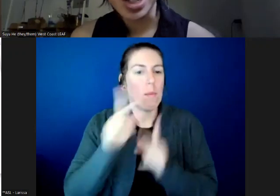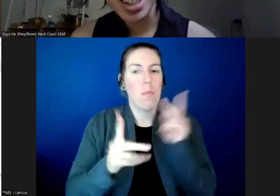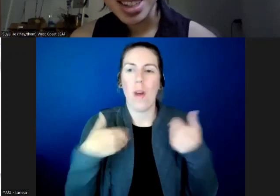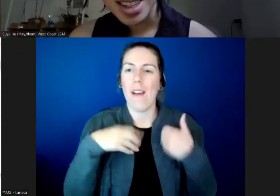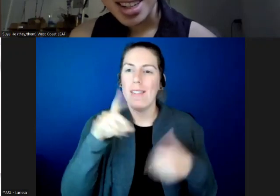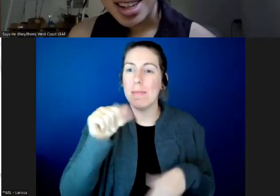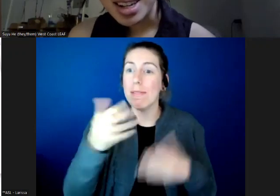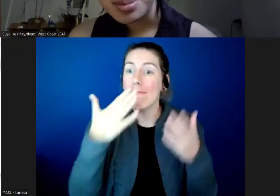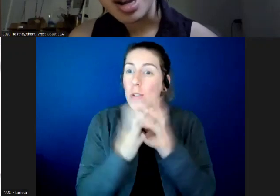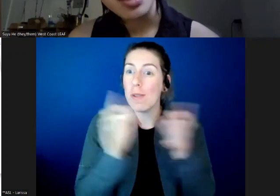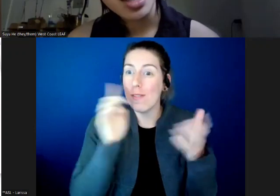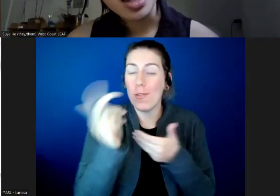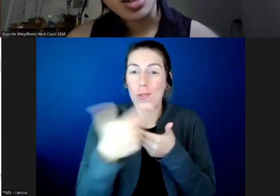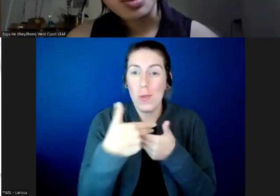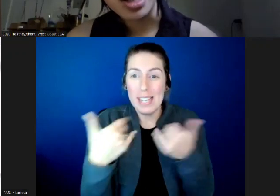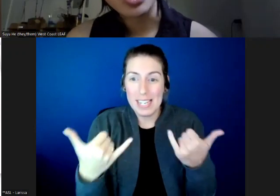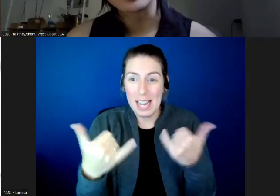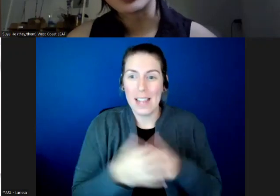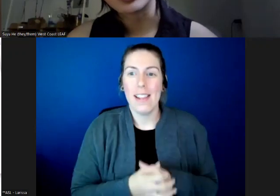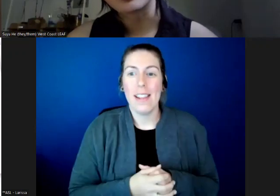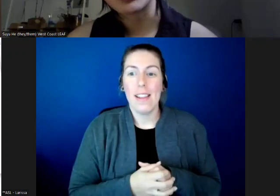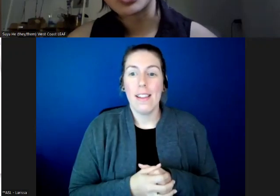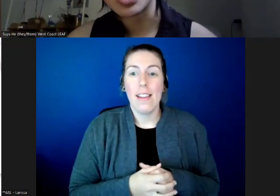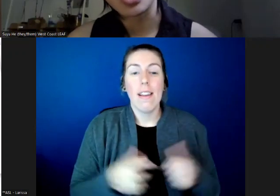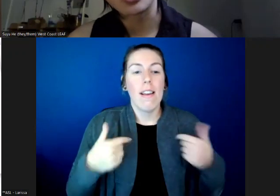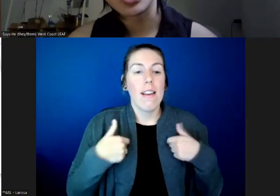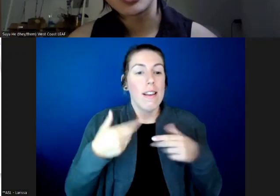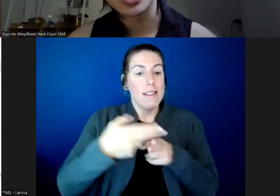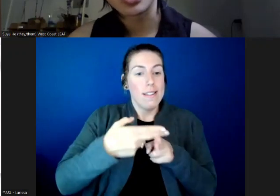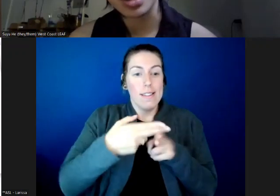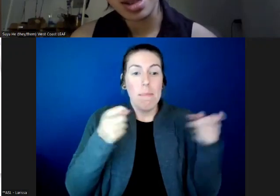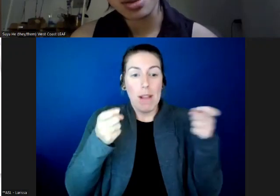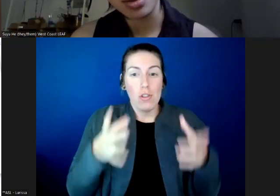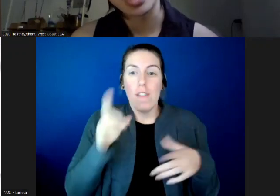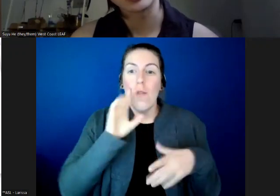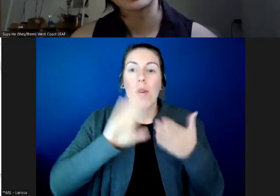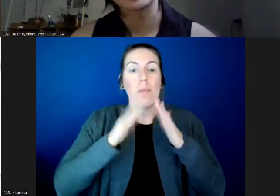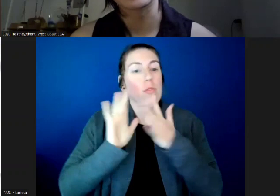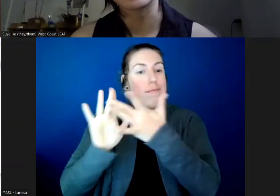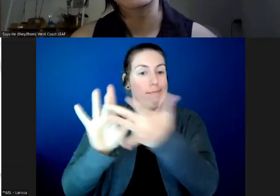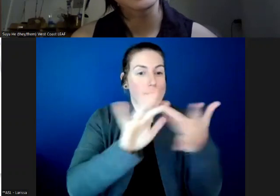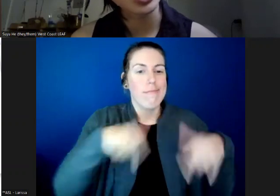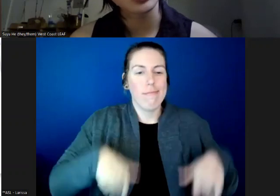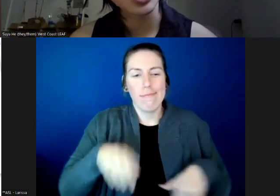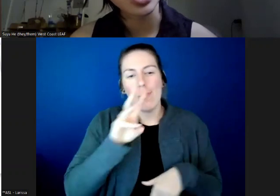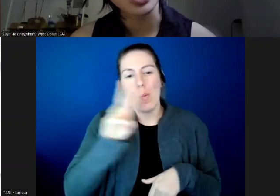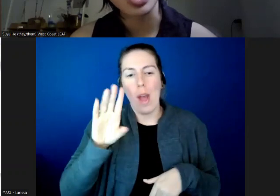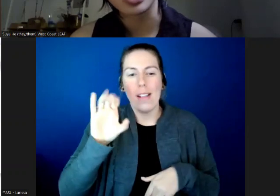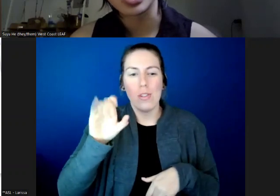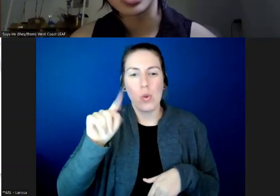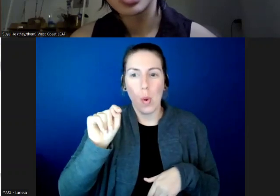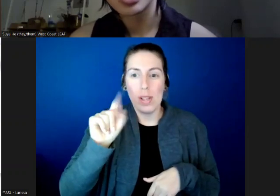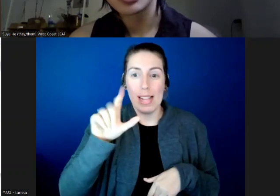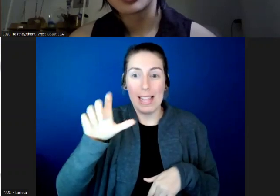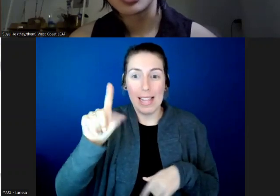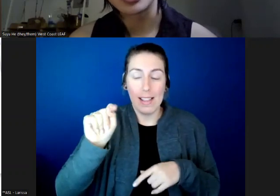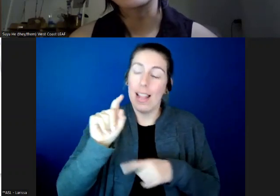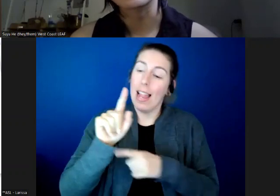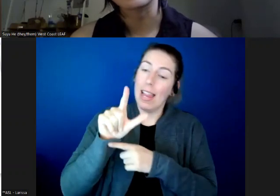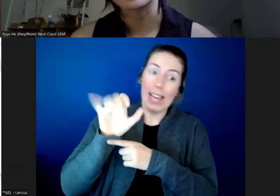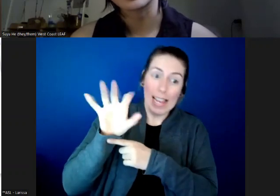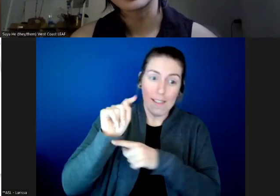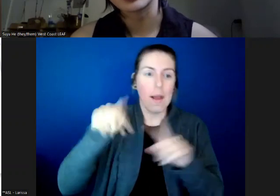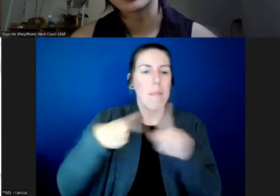Thanks for joining. I'm the interim manager of community outreach at West Coast Leaf, and I'm also a first generation settler